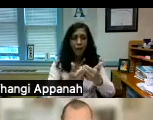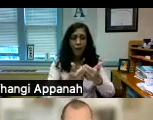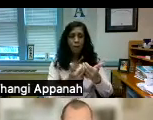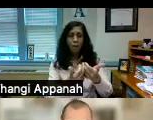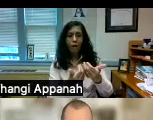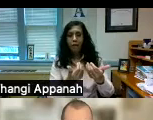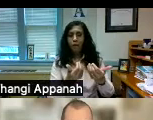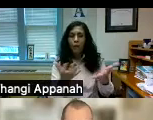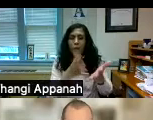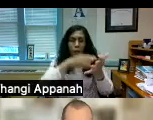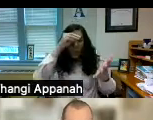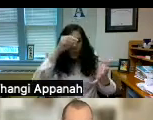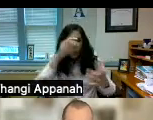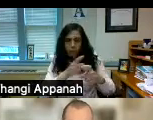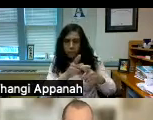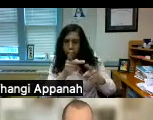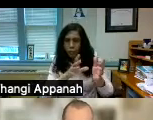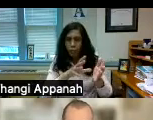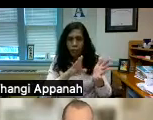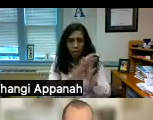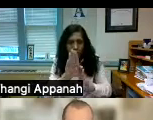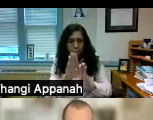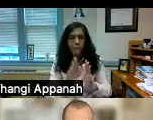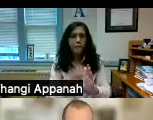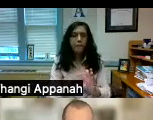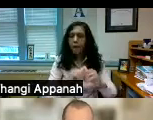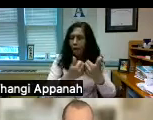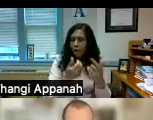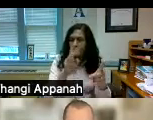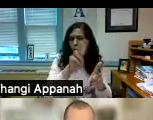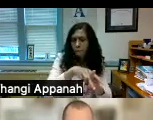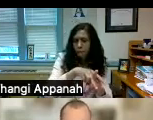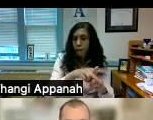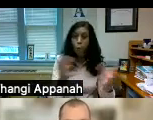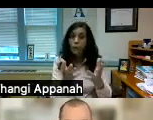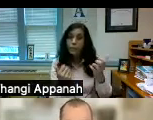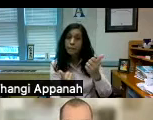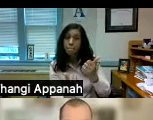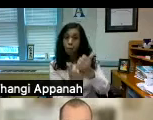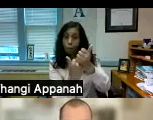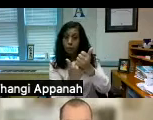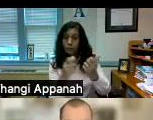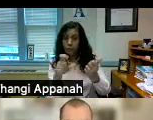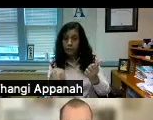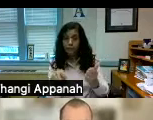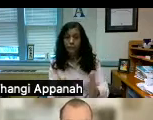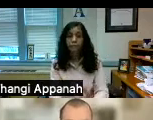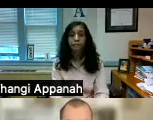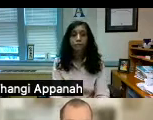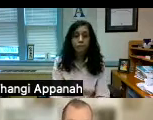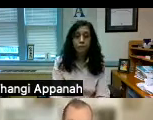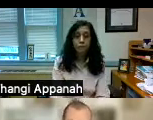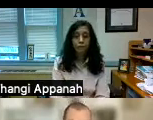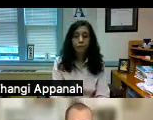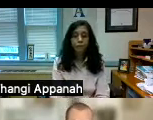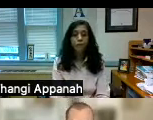Have the team get together to talk about what they've learned from professional development and how they plan to implement it, or